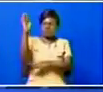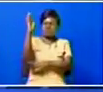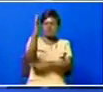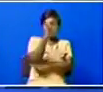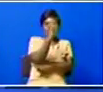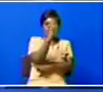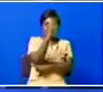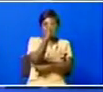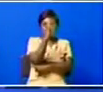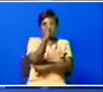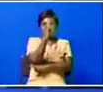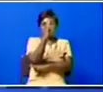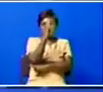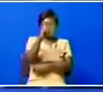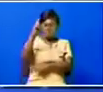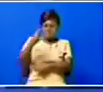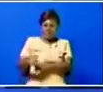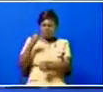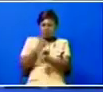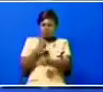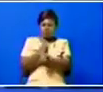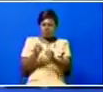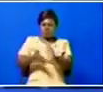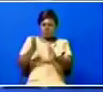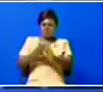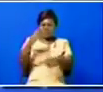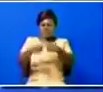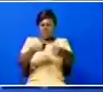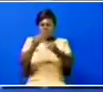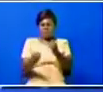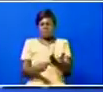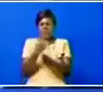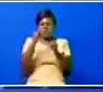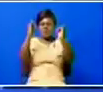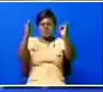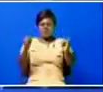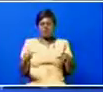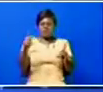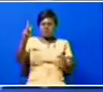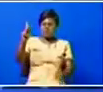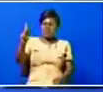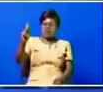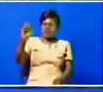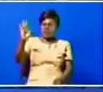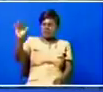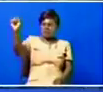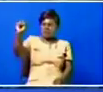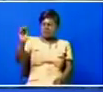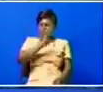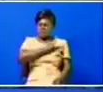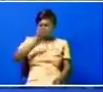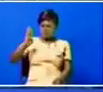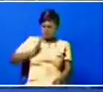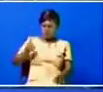should expedite the process of constituting a new KFS board. The report